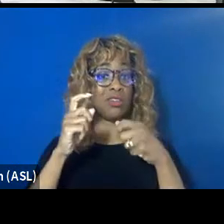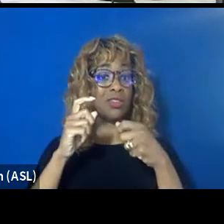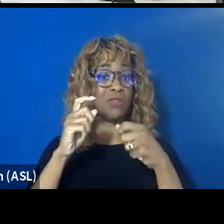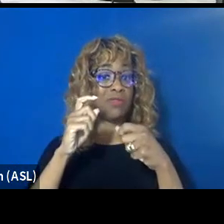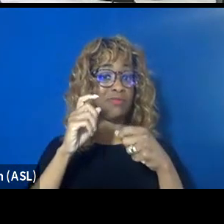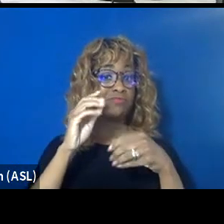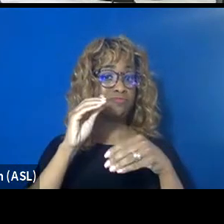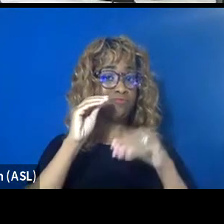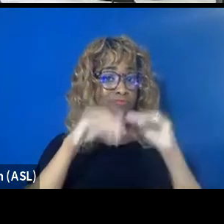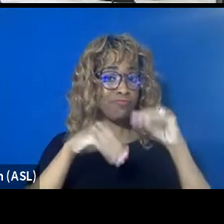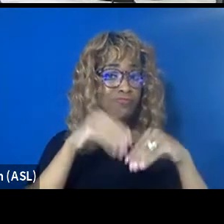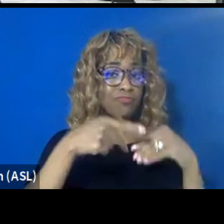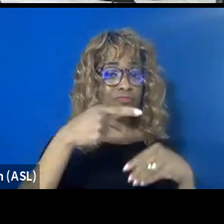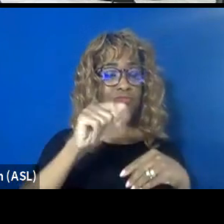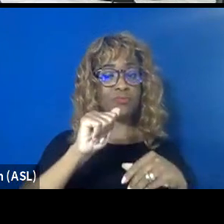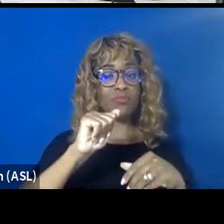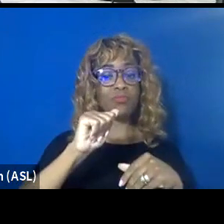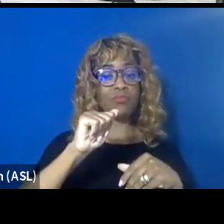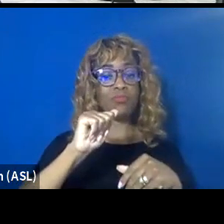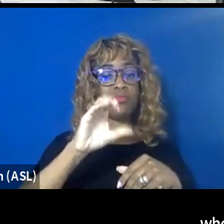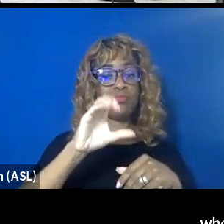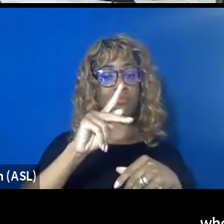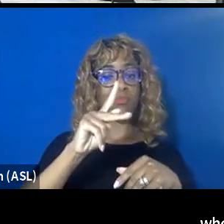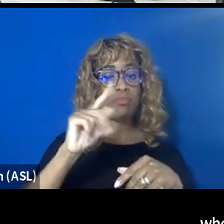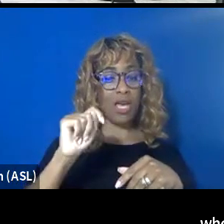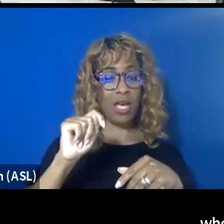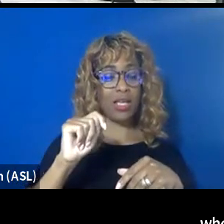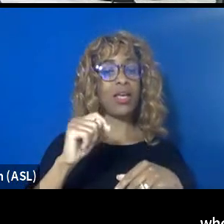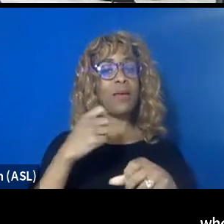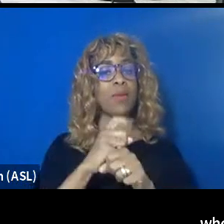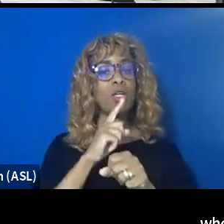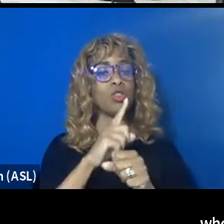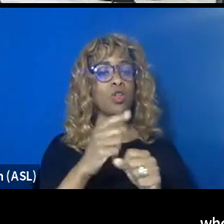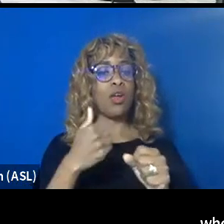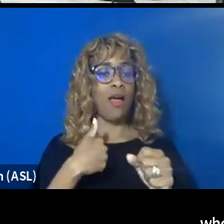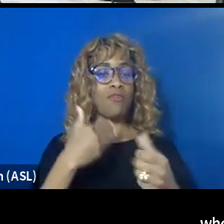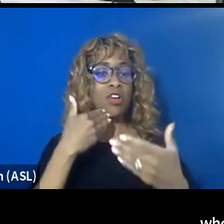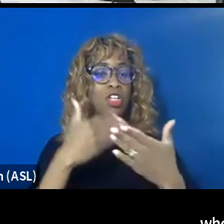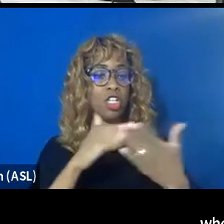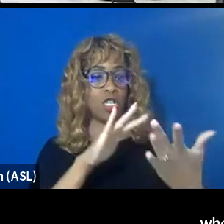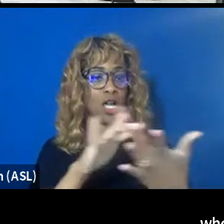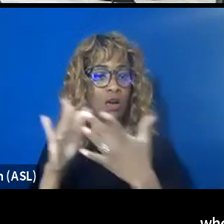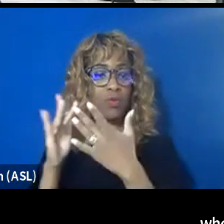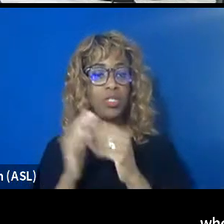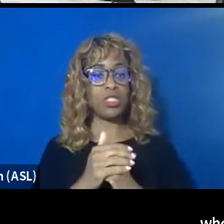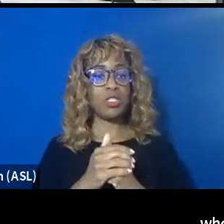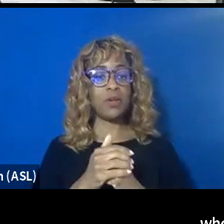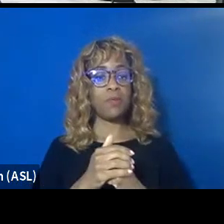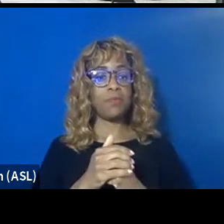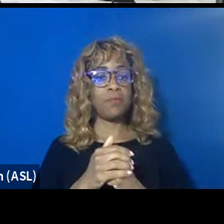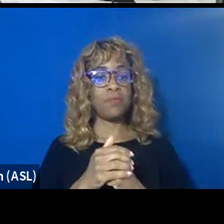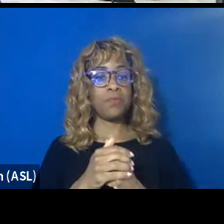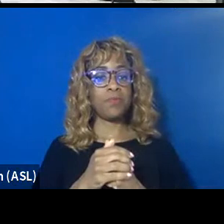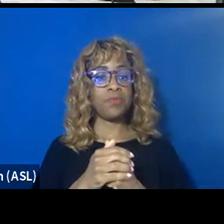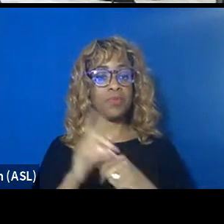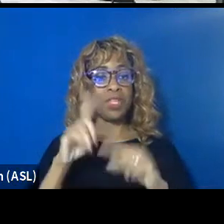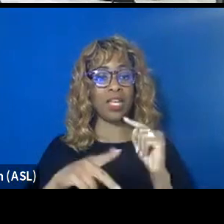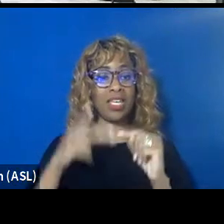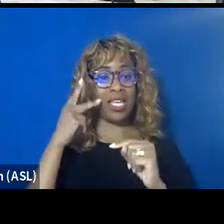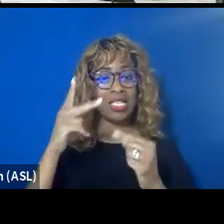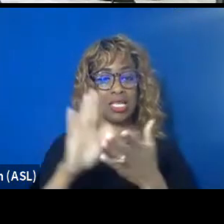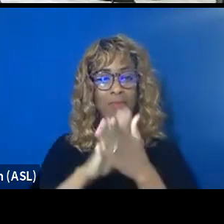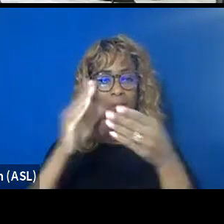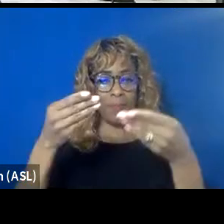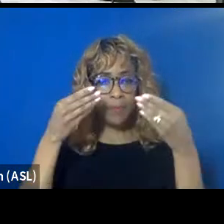to make sure that we have not just any old outreach, but good outreach. I know that I can't see that piece of paper up close,